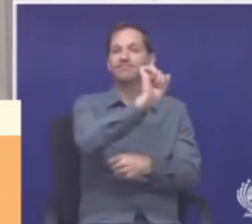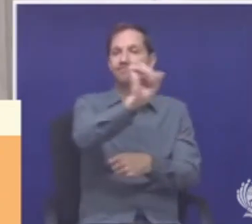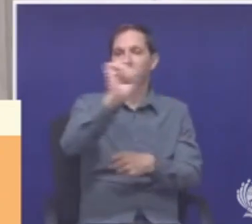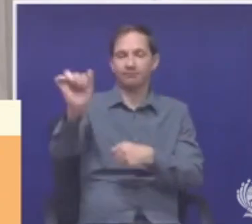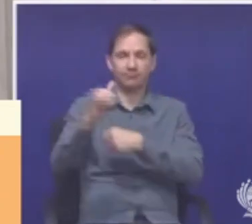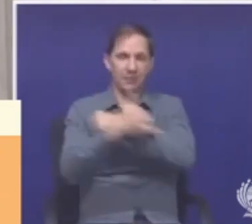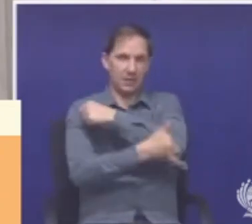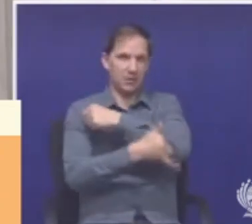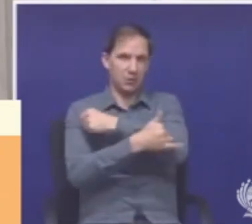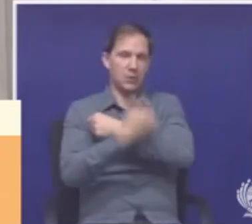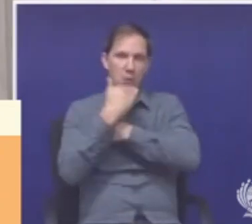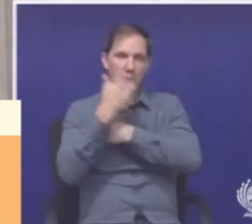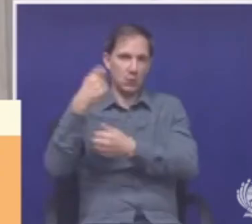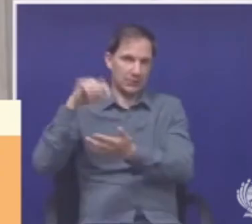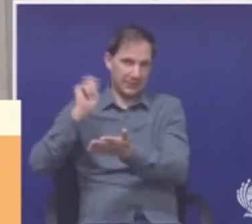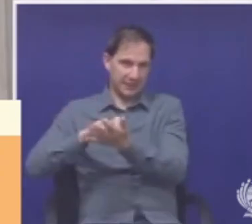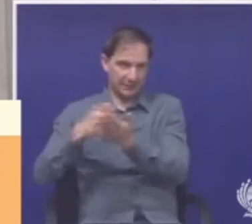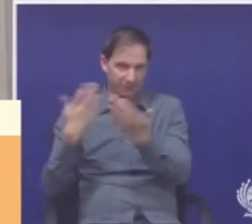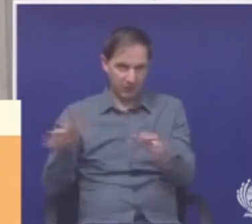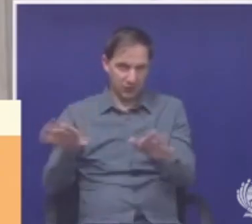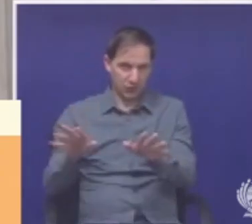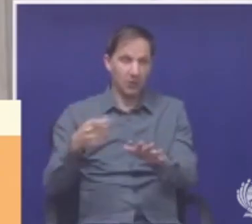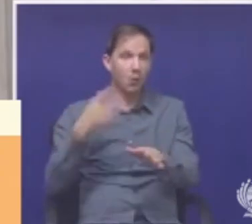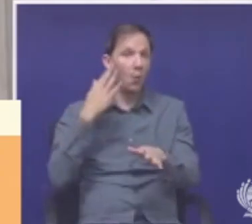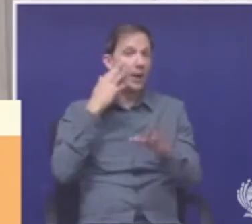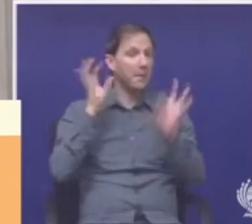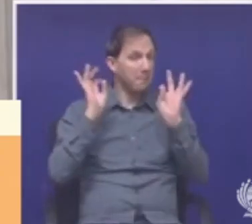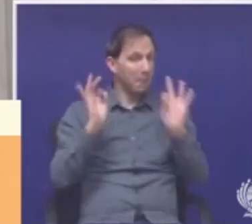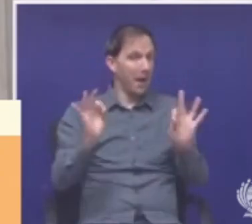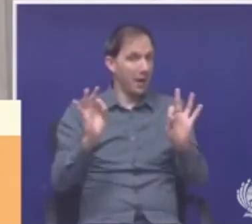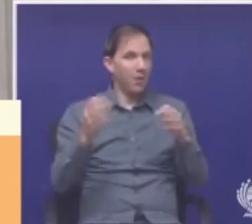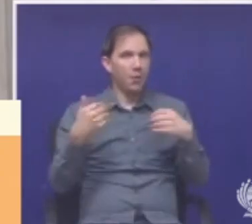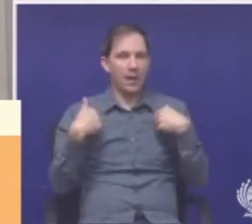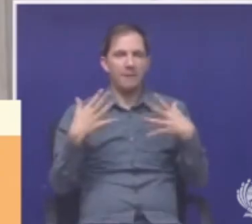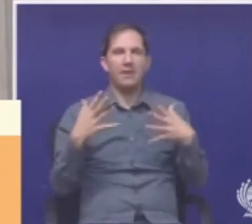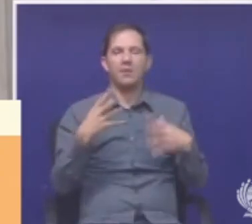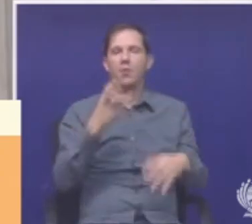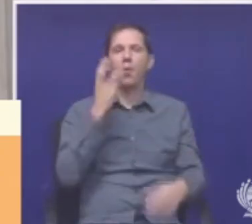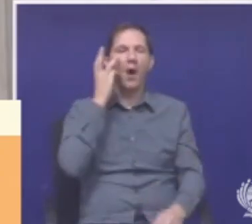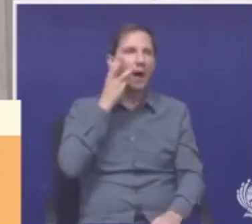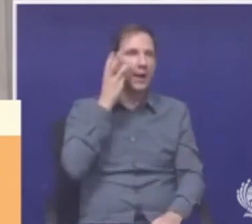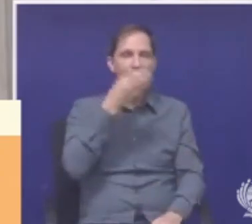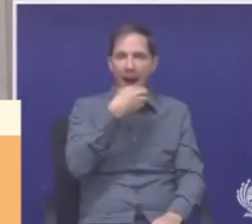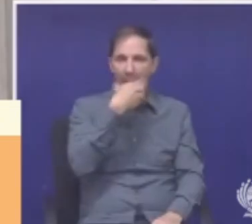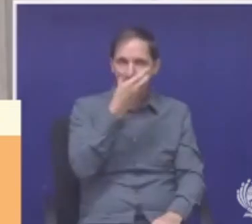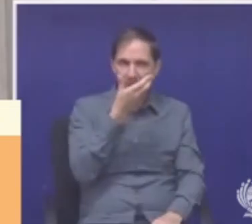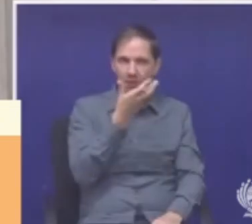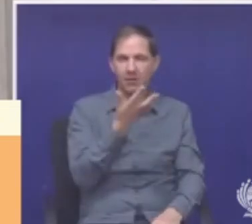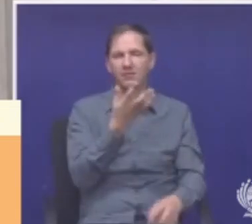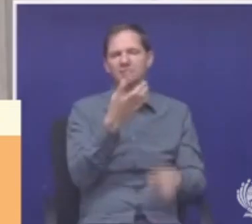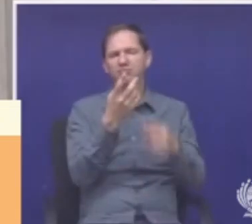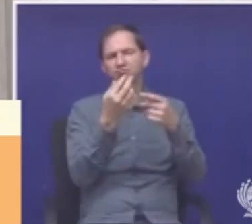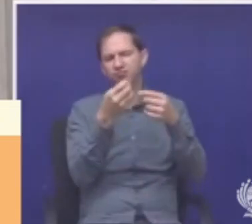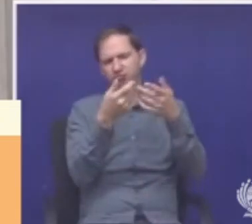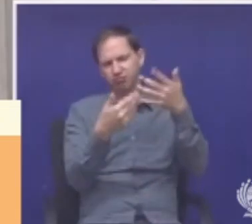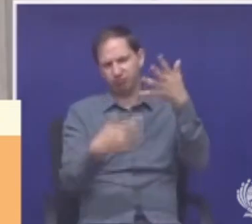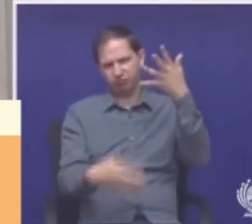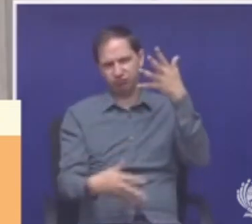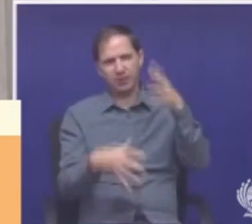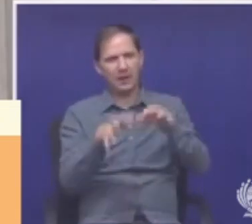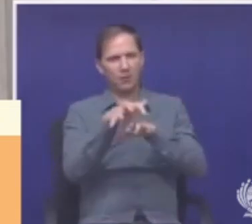think once that is done, it will help us particularly open up on things like wine, apples, and other agricultural goods